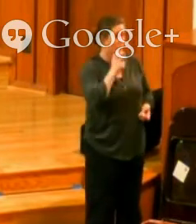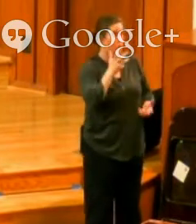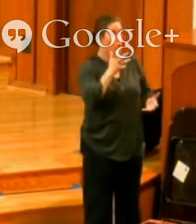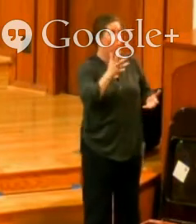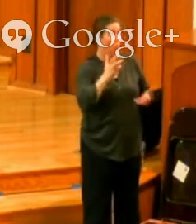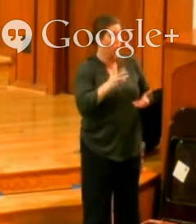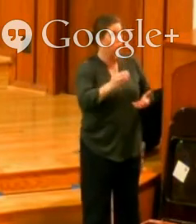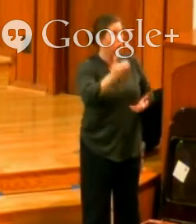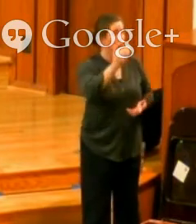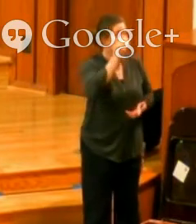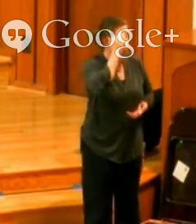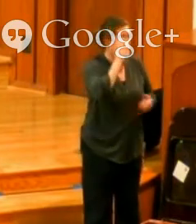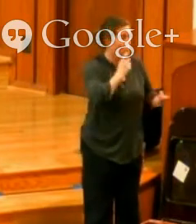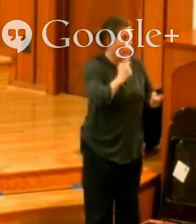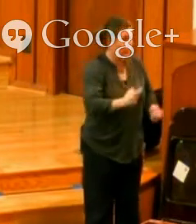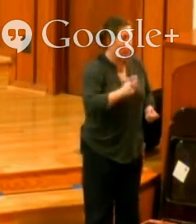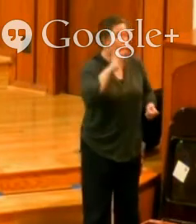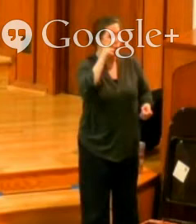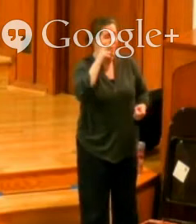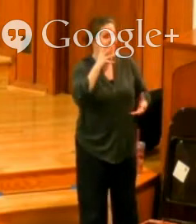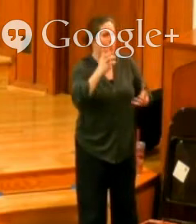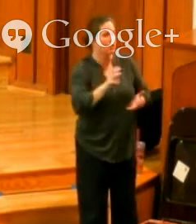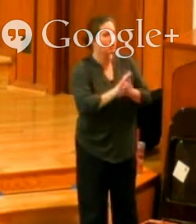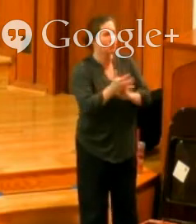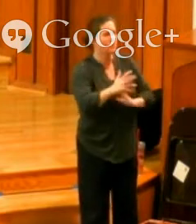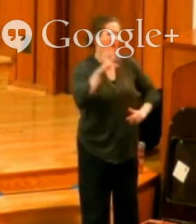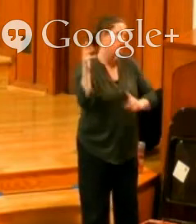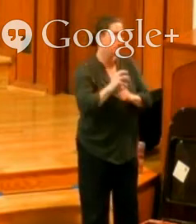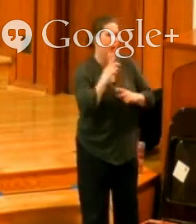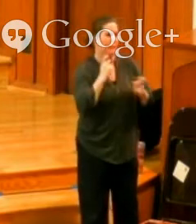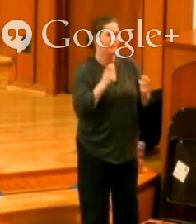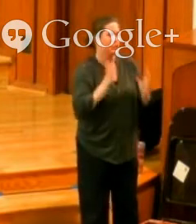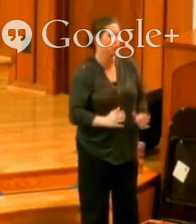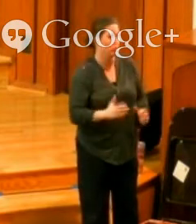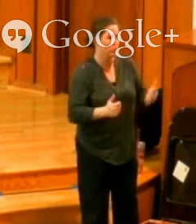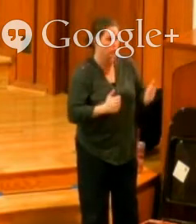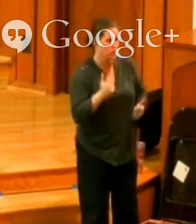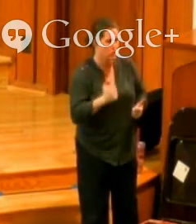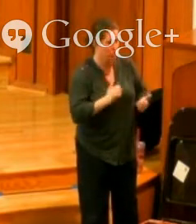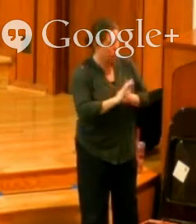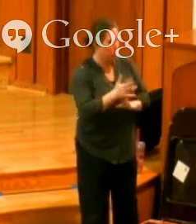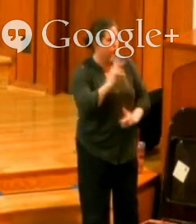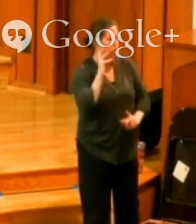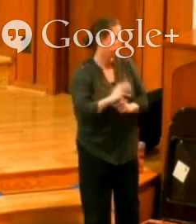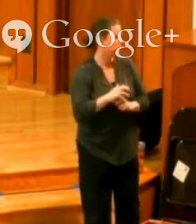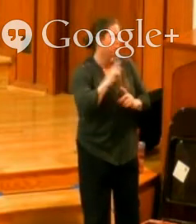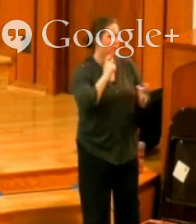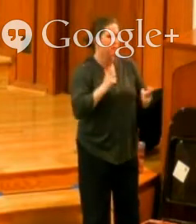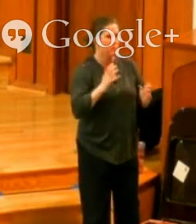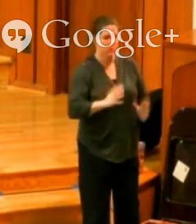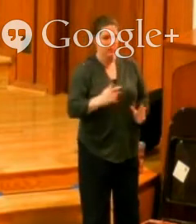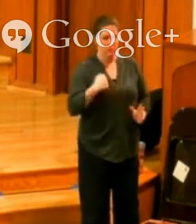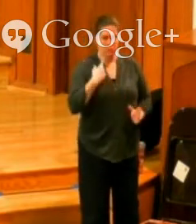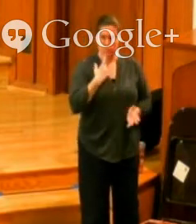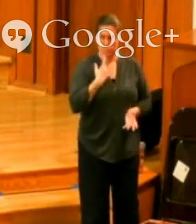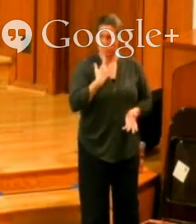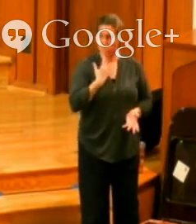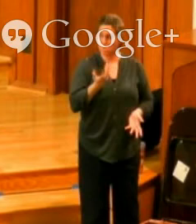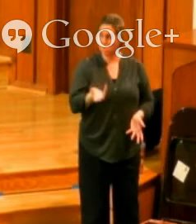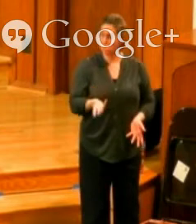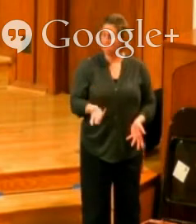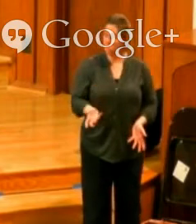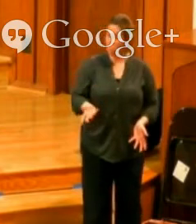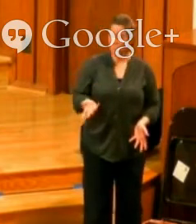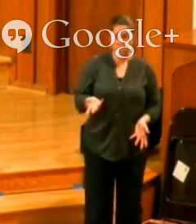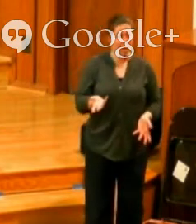think the devil wants you to be a great sinner? He wants you to be a great sinner. And some of you are saying, well, I do very well in my own being a great